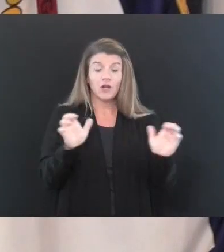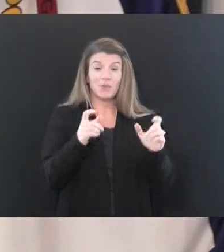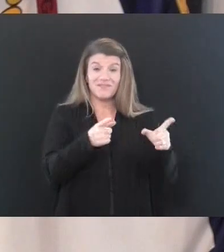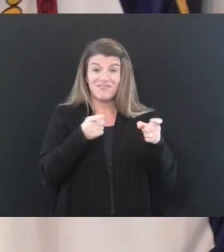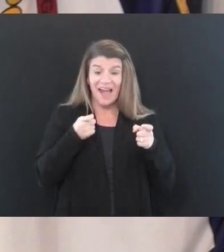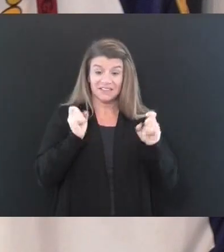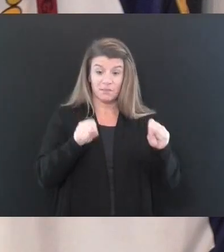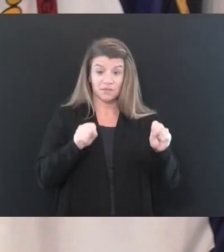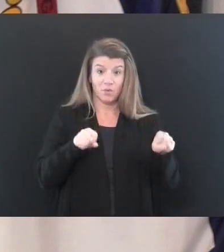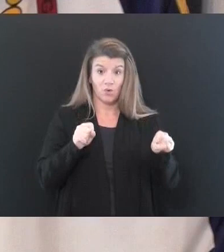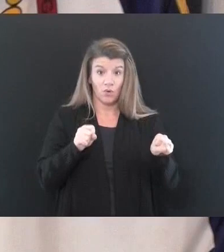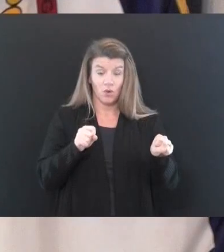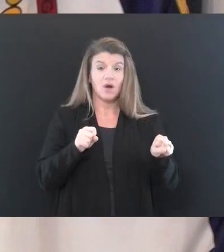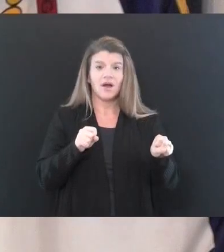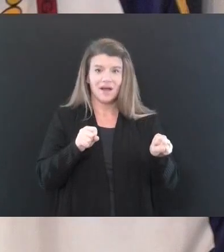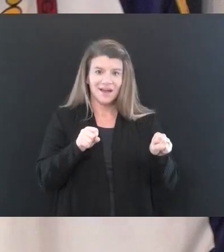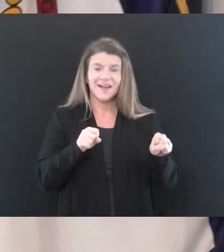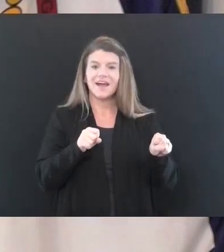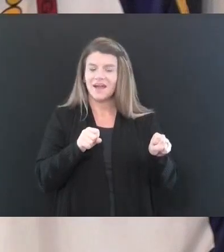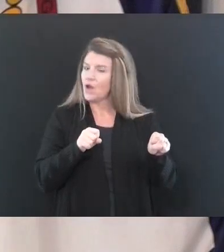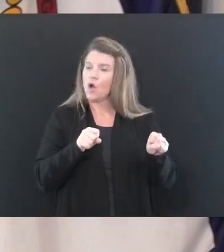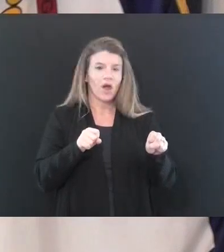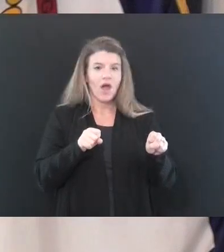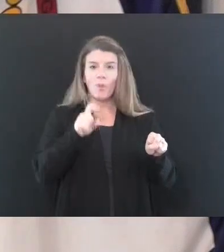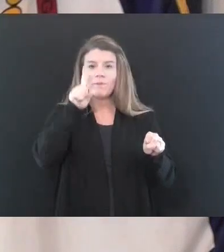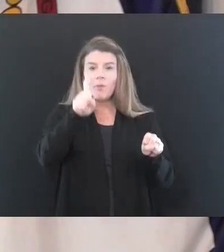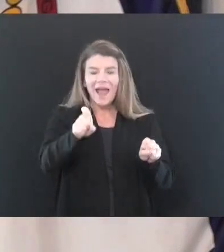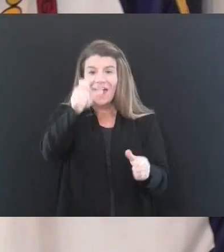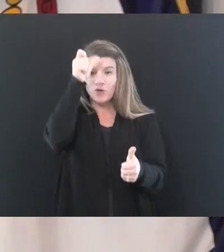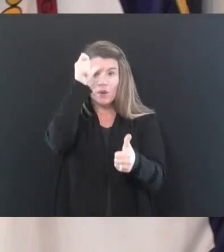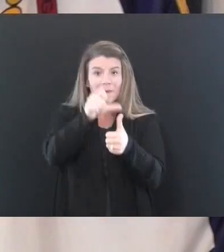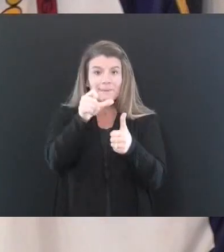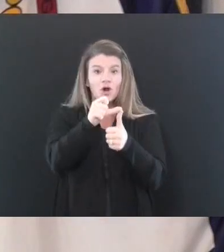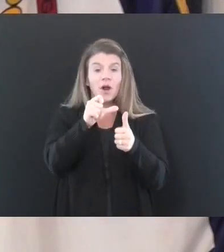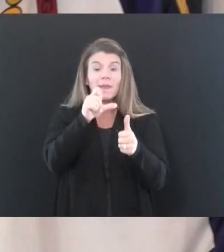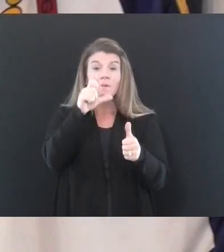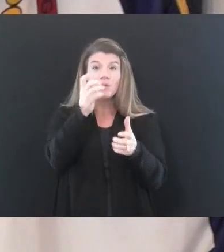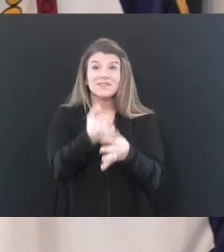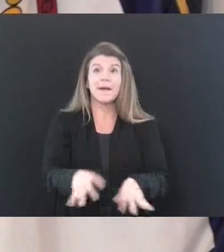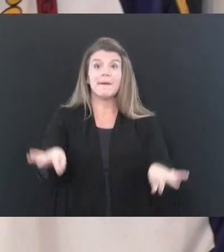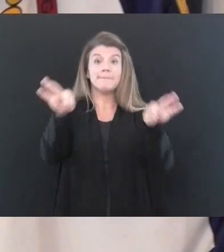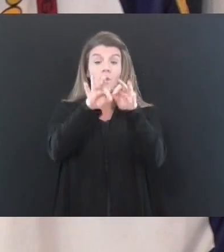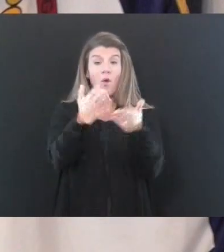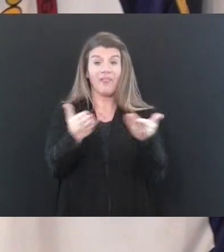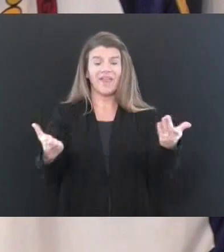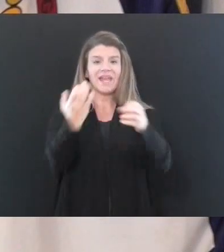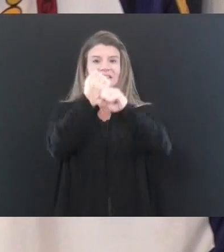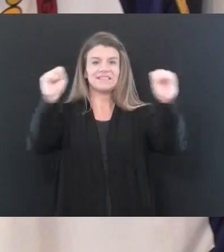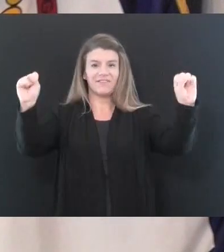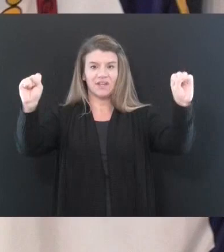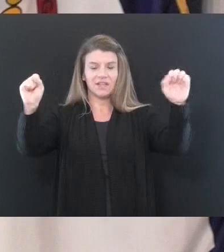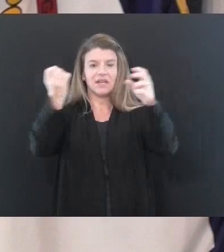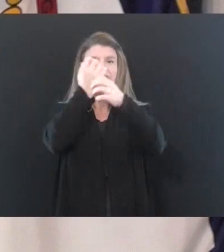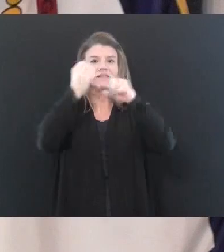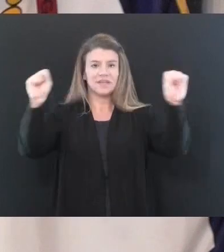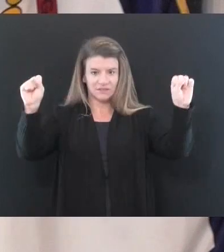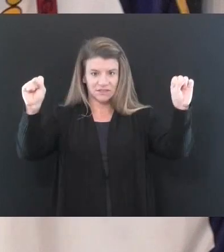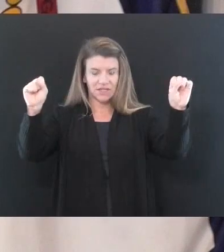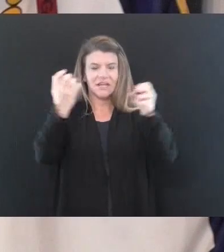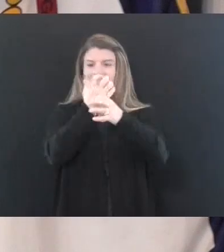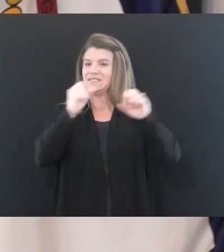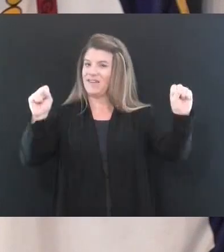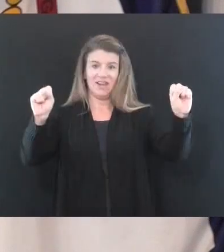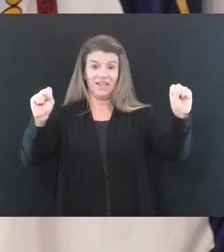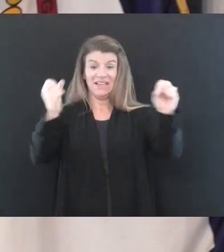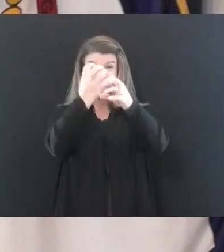as we can with one word in mind, and that is safety, safety, safety. That's all there is to it.